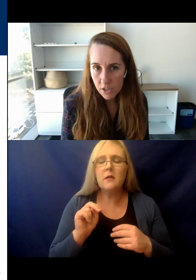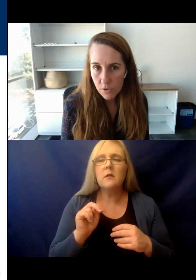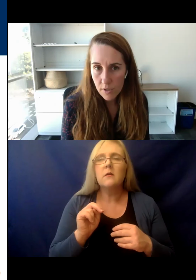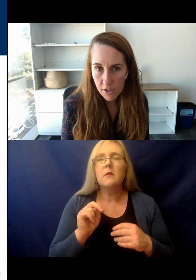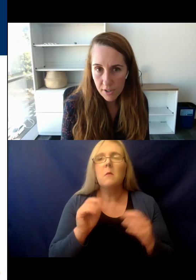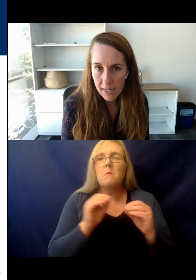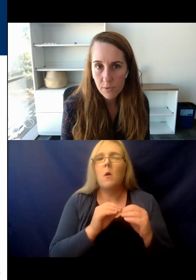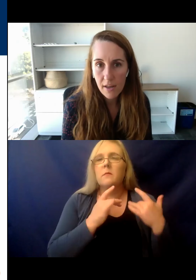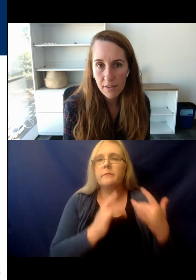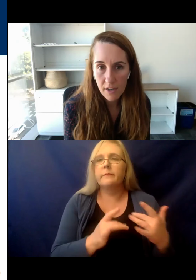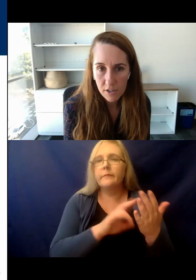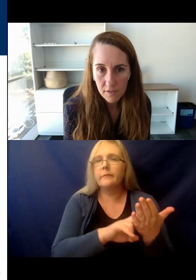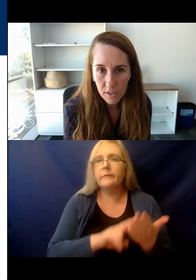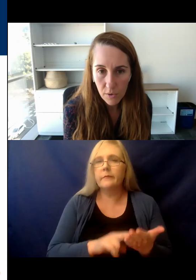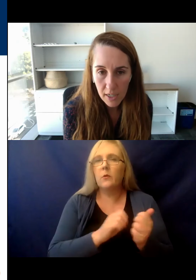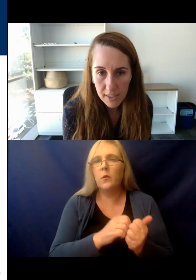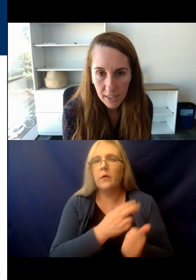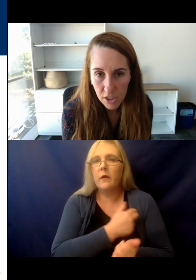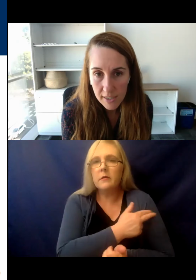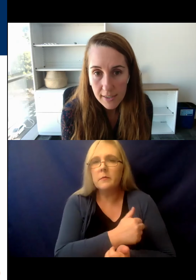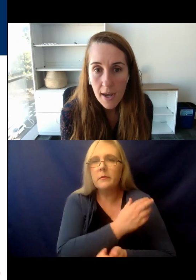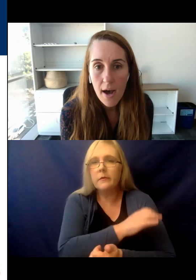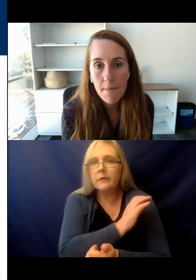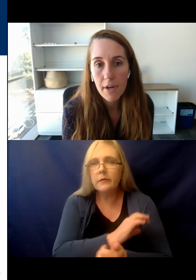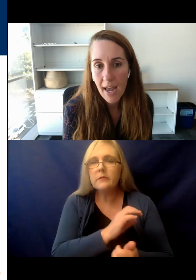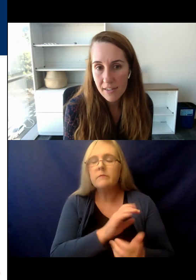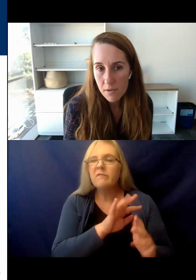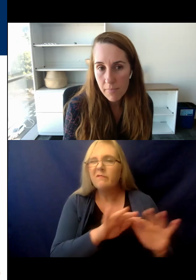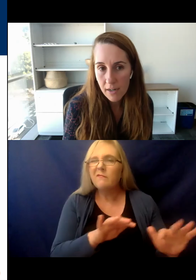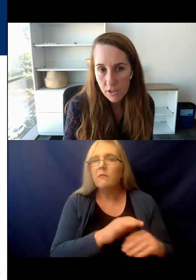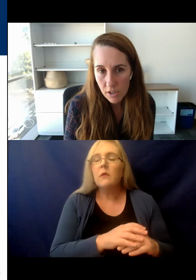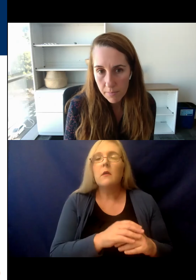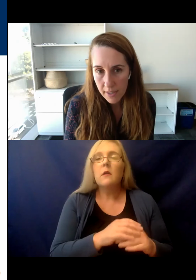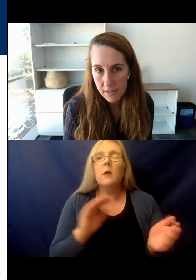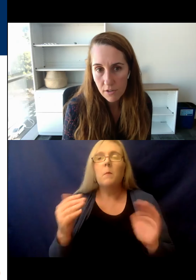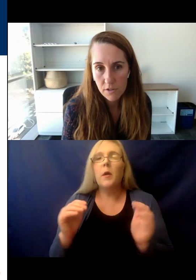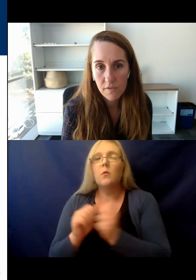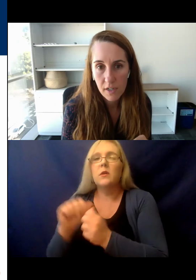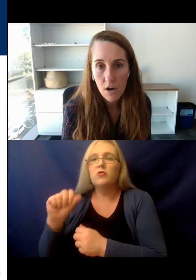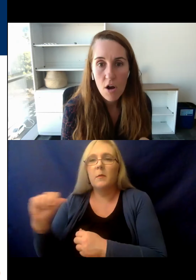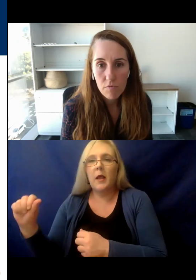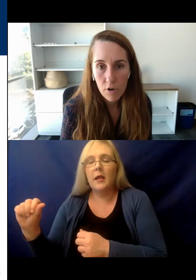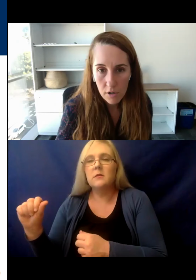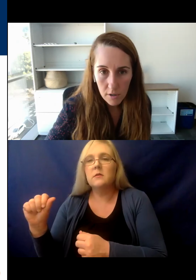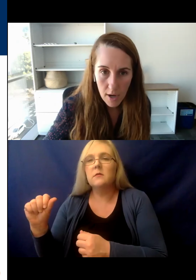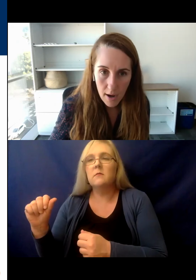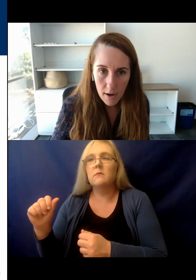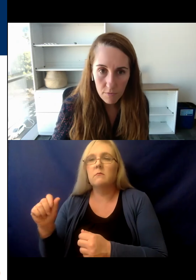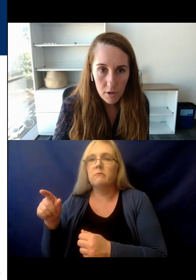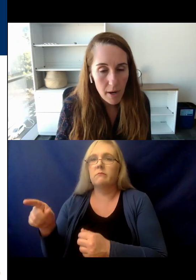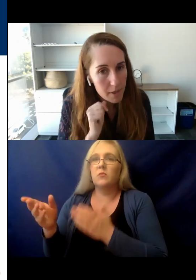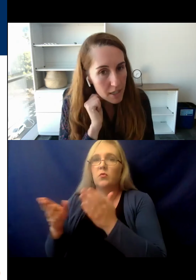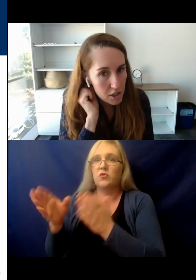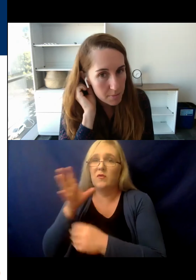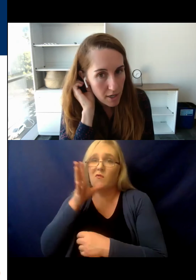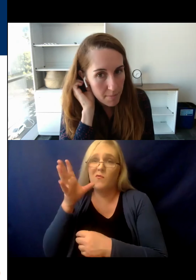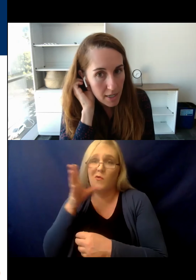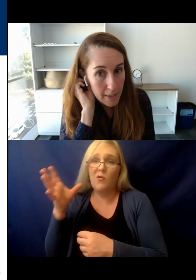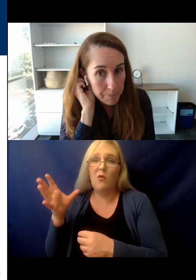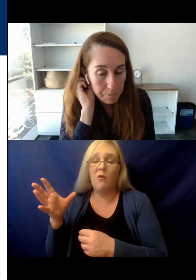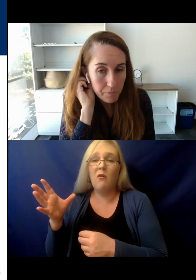enter into contracts with healthcare delivery organizations as compared to AAAs that are serving rural